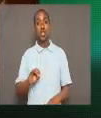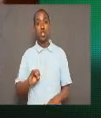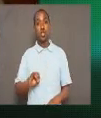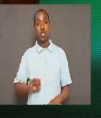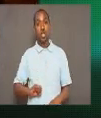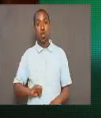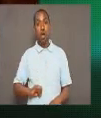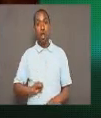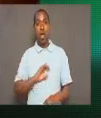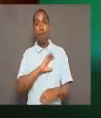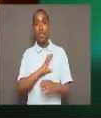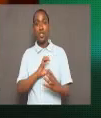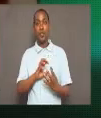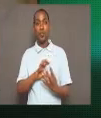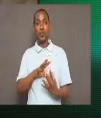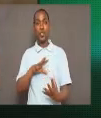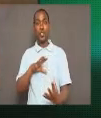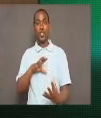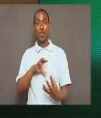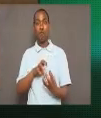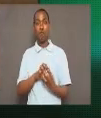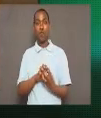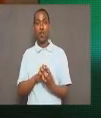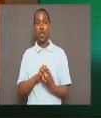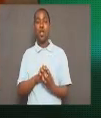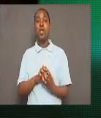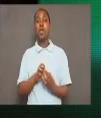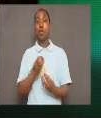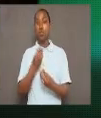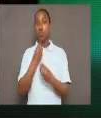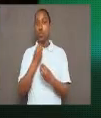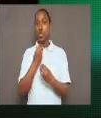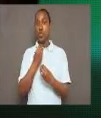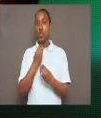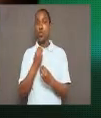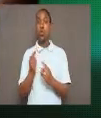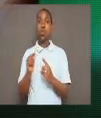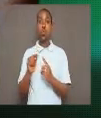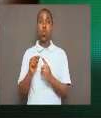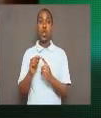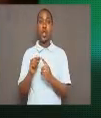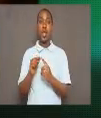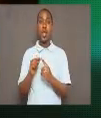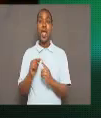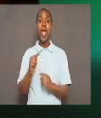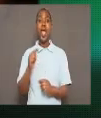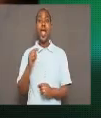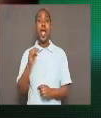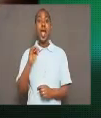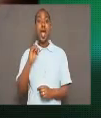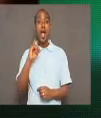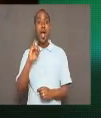frequently to churn and mix the food with the gastric juices, breaking it